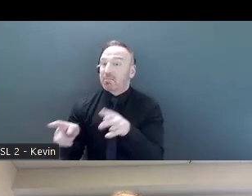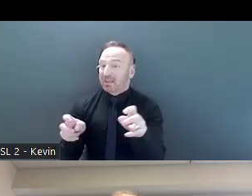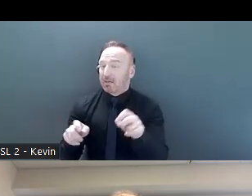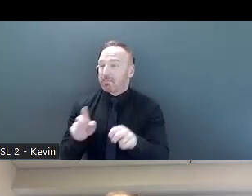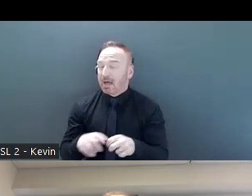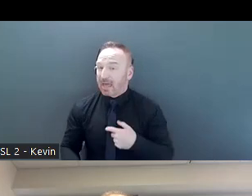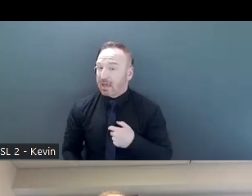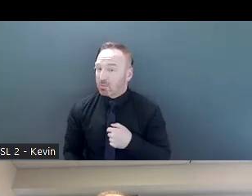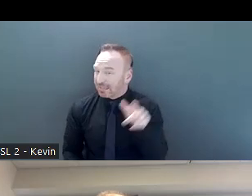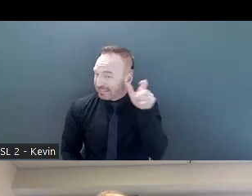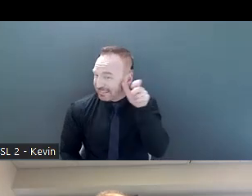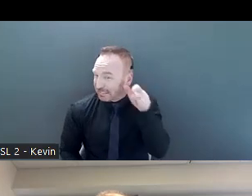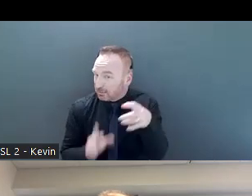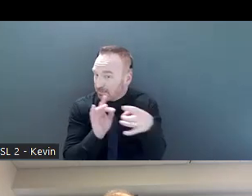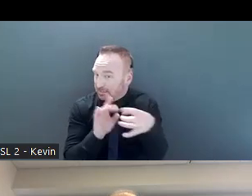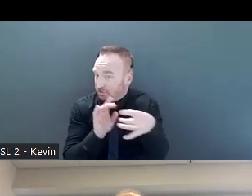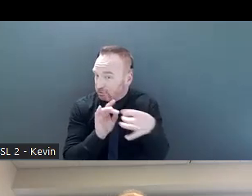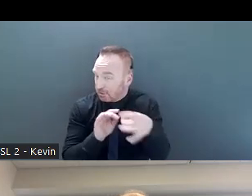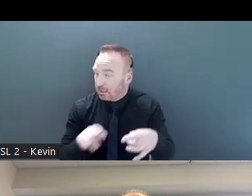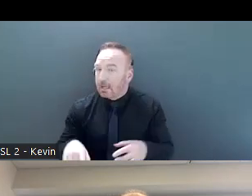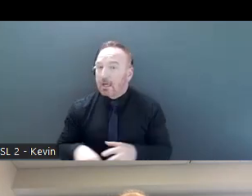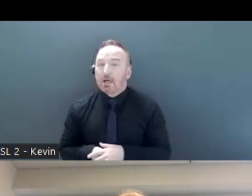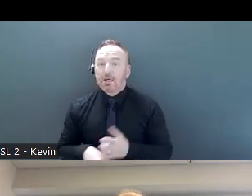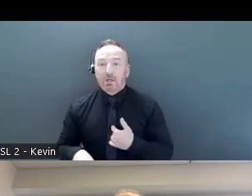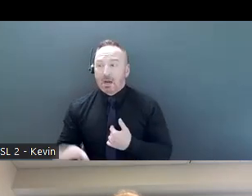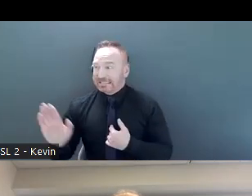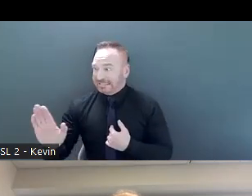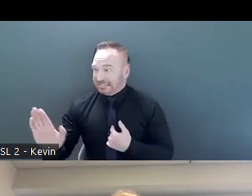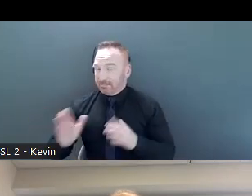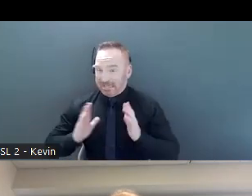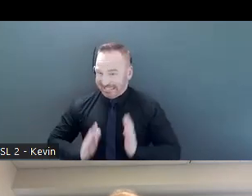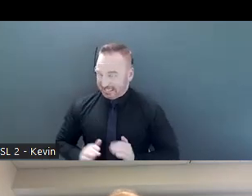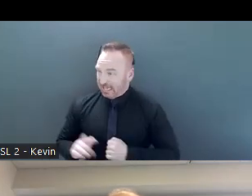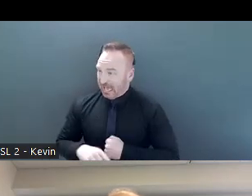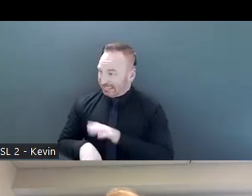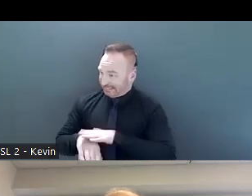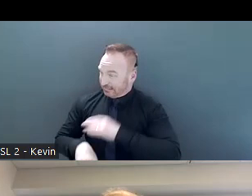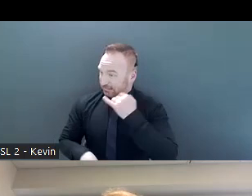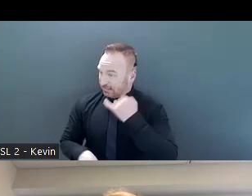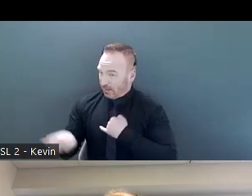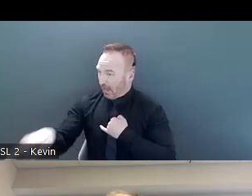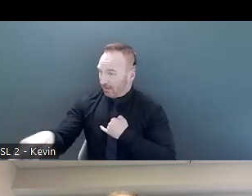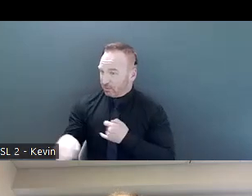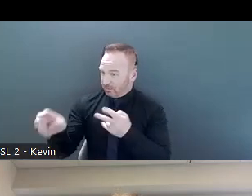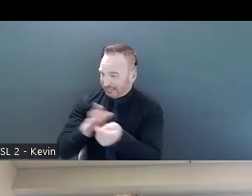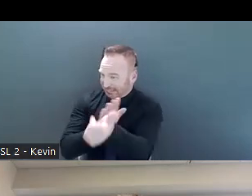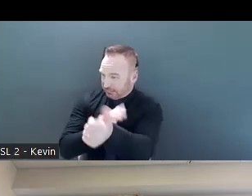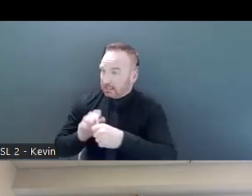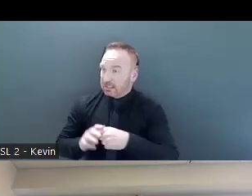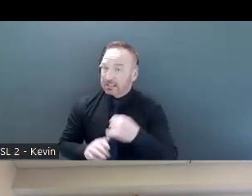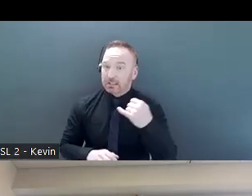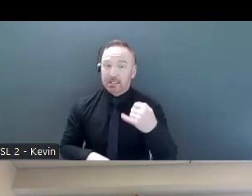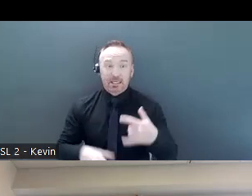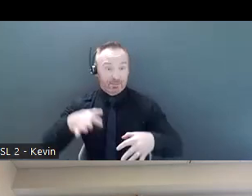message in the way the other spouse said it. And I told my client, you got to get that down, because if a judge sees it, it's going to look terrible. So you really got to